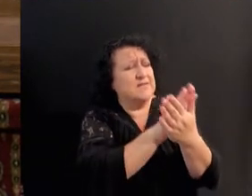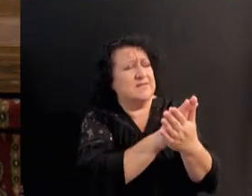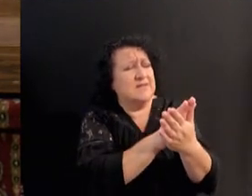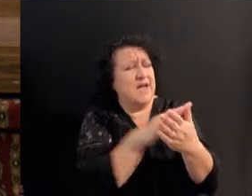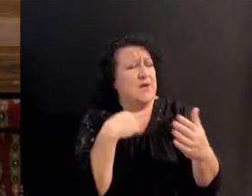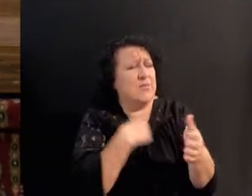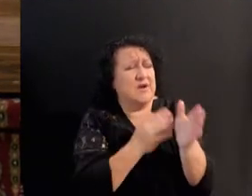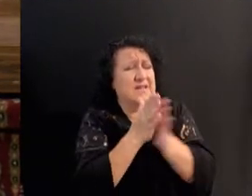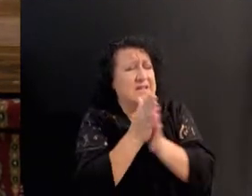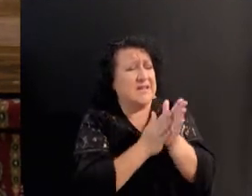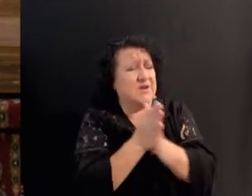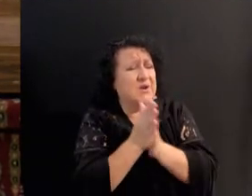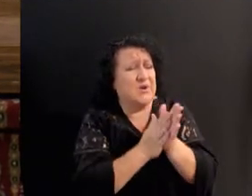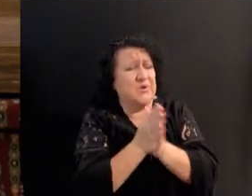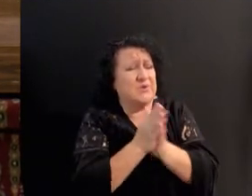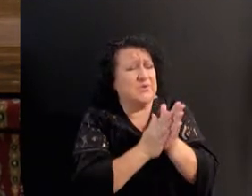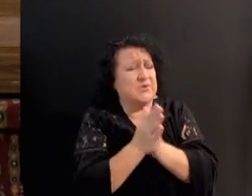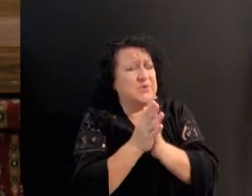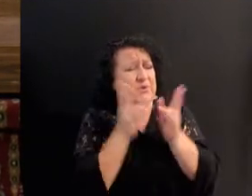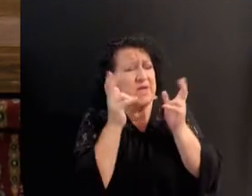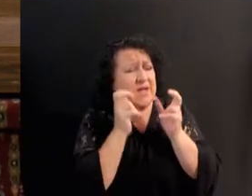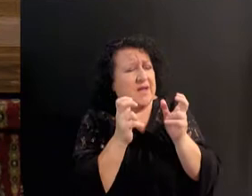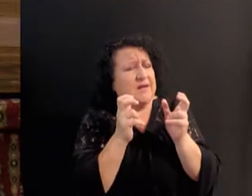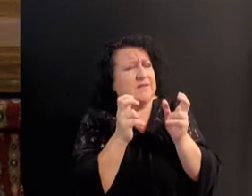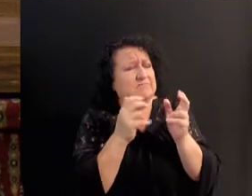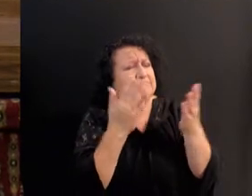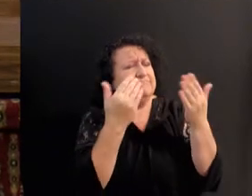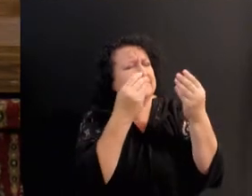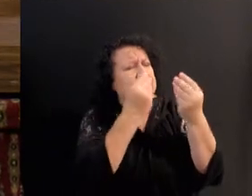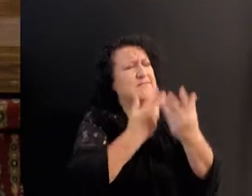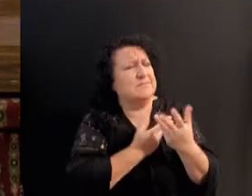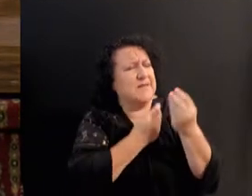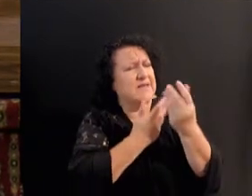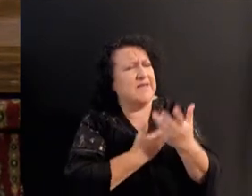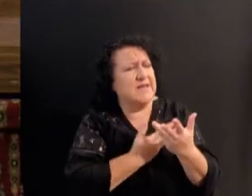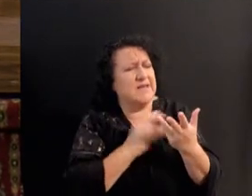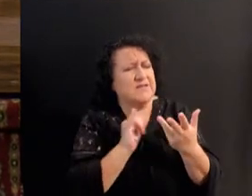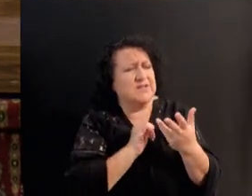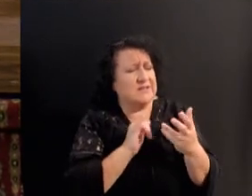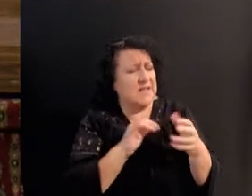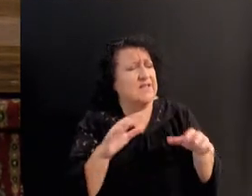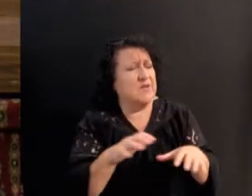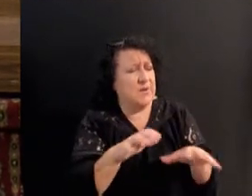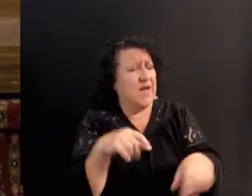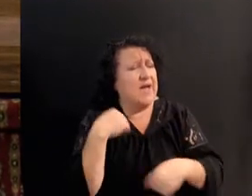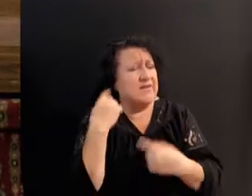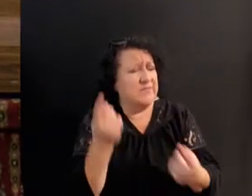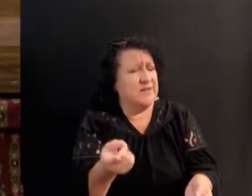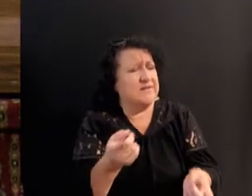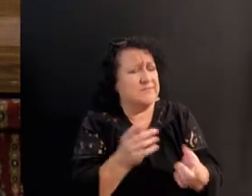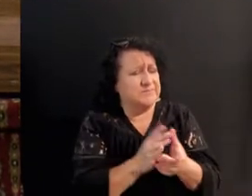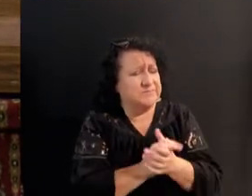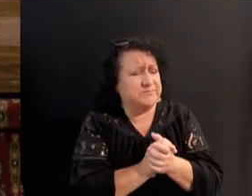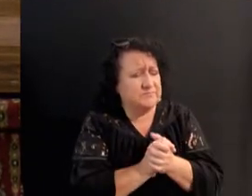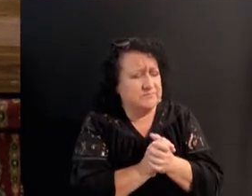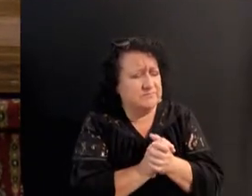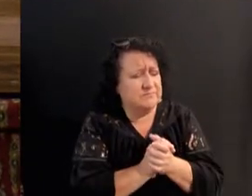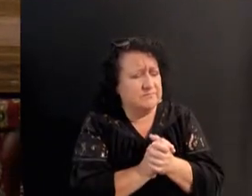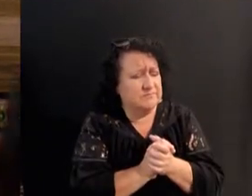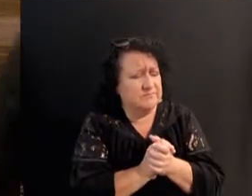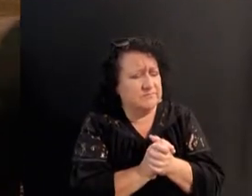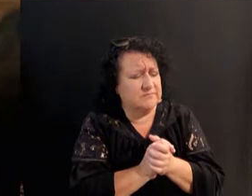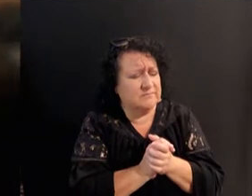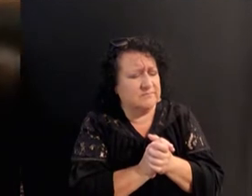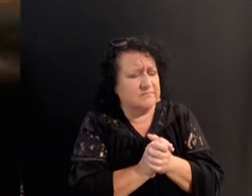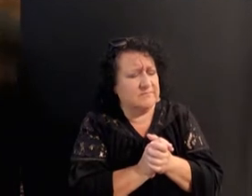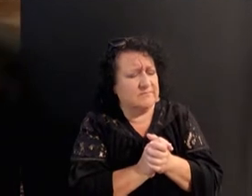Speak, O Lord, as you have been and as you will be faithful to continue. In the name of